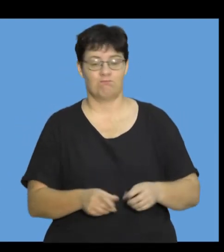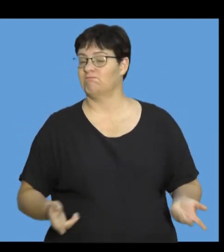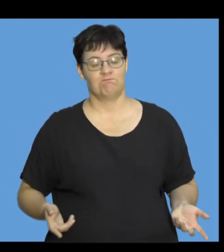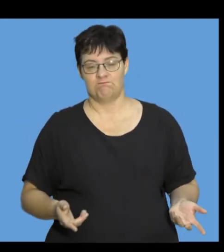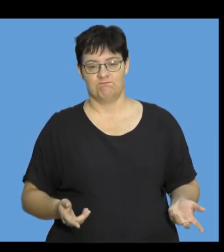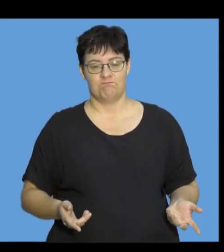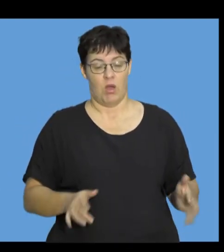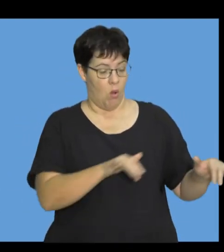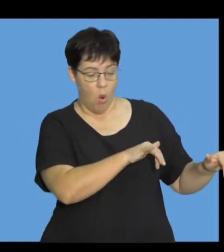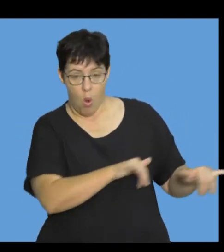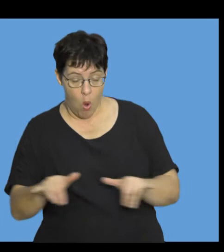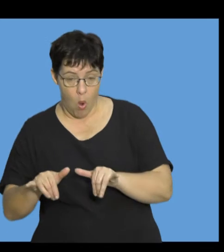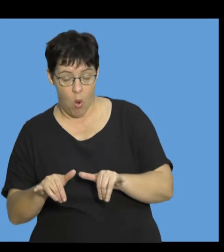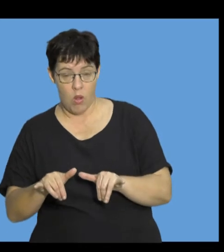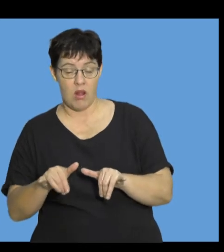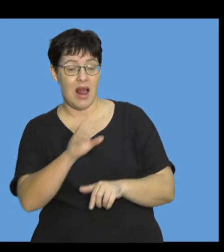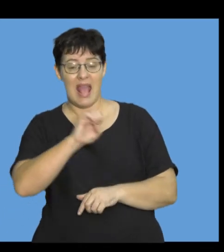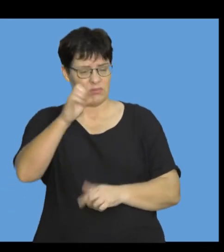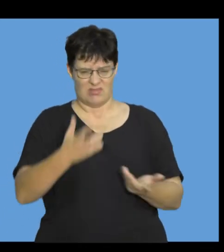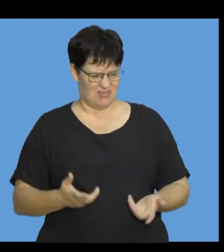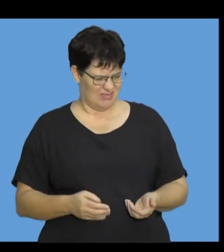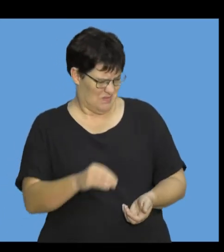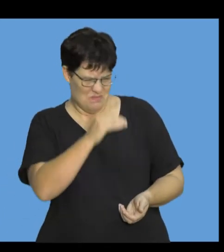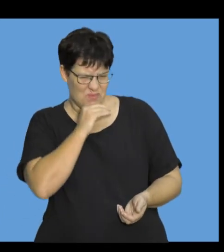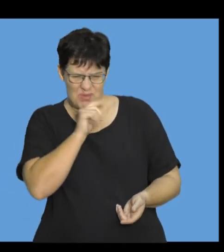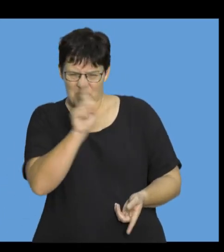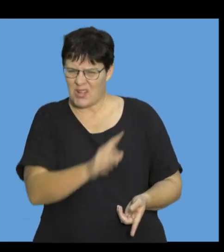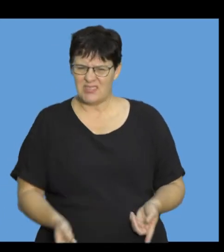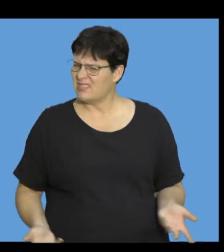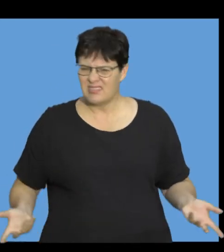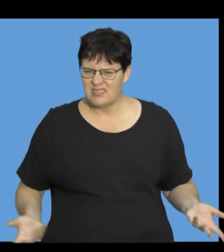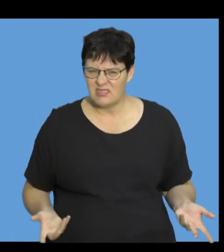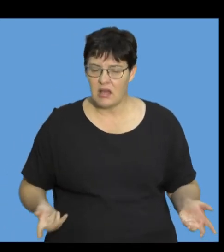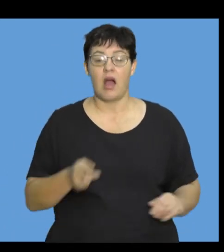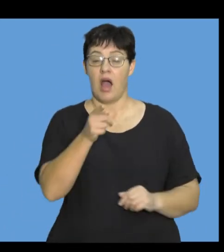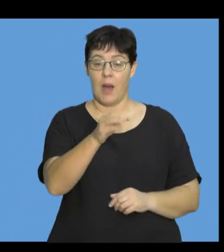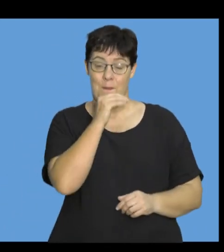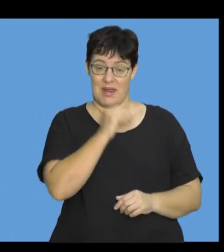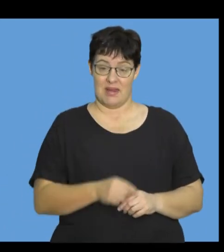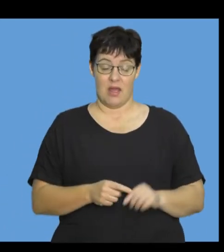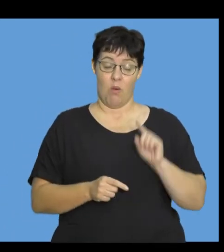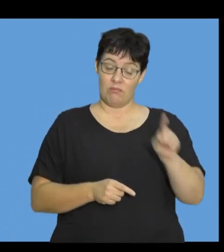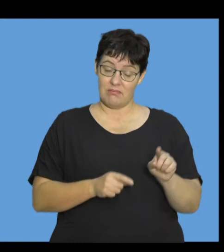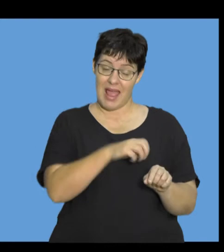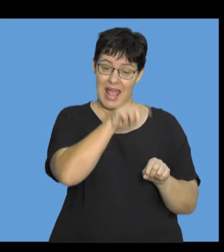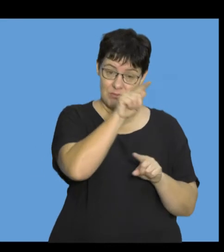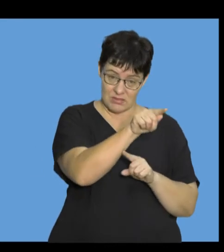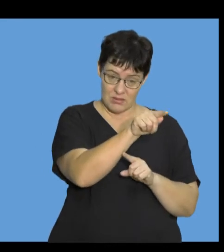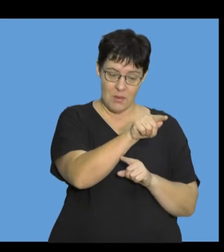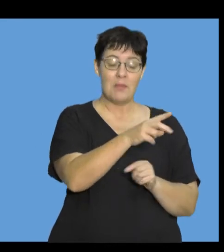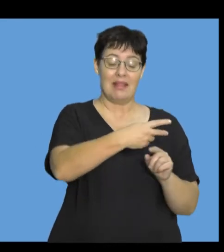in all the exponents. What does that mean? It means that one exponent will